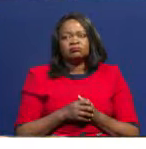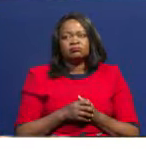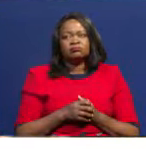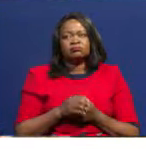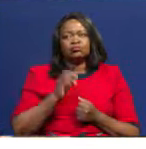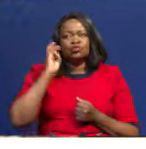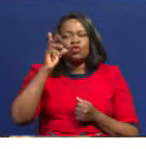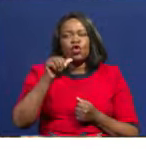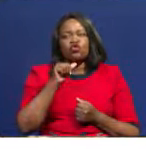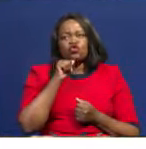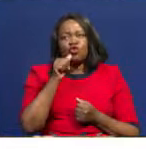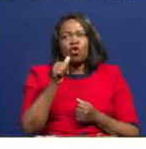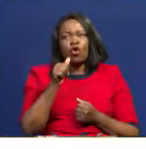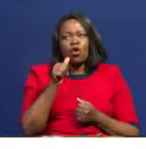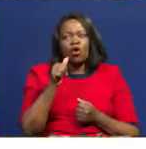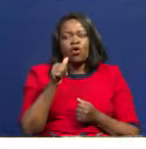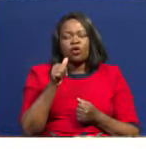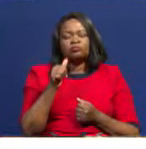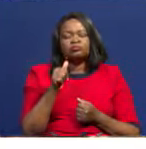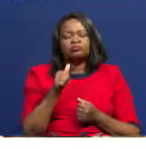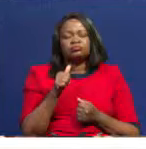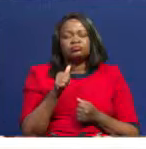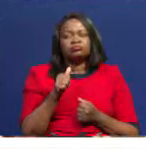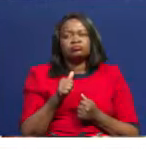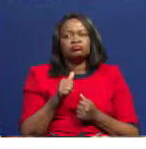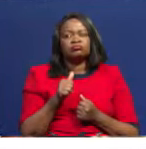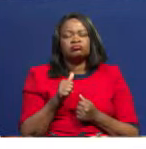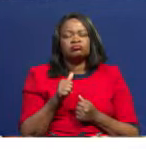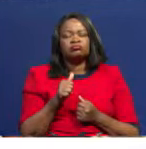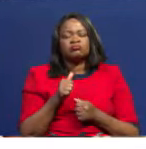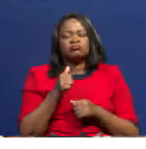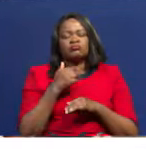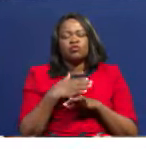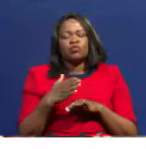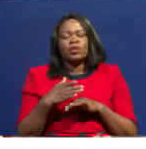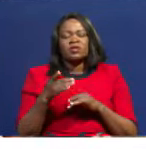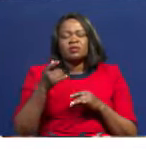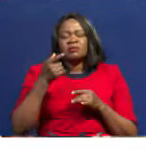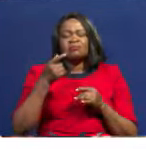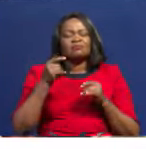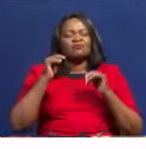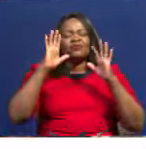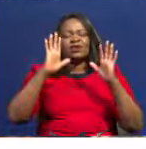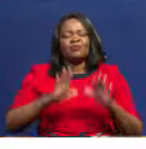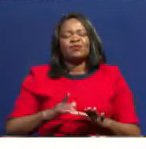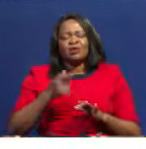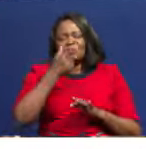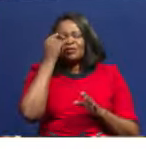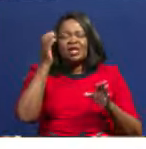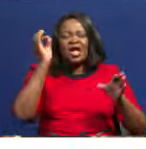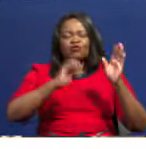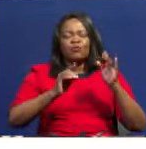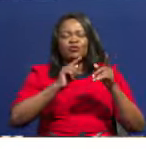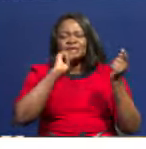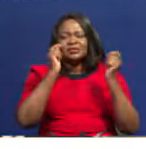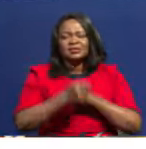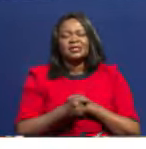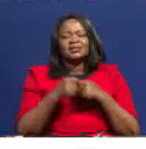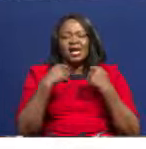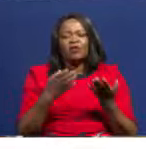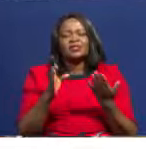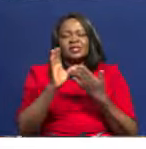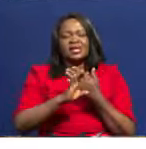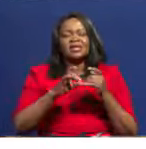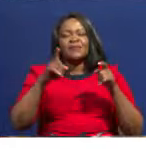will not go down in vain. He has contributed to change the way this country